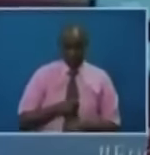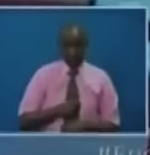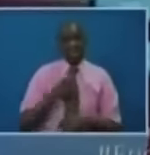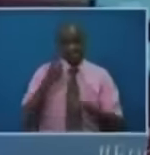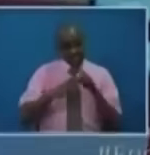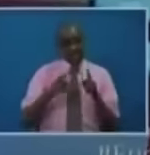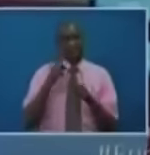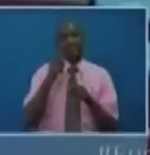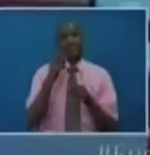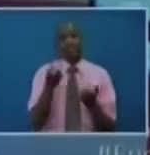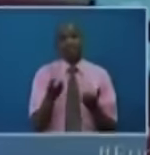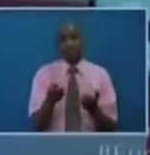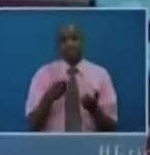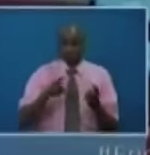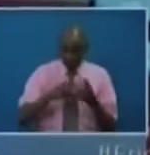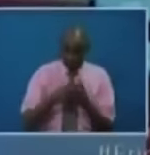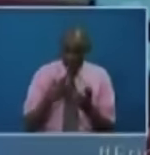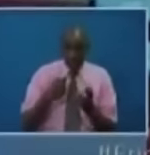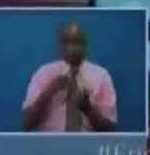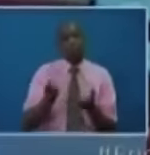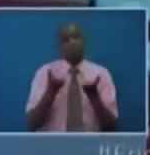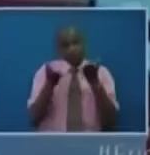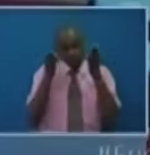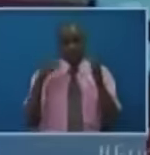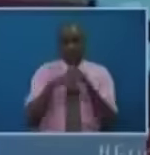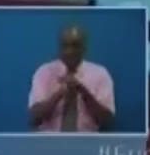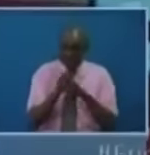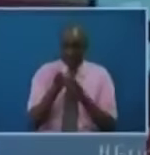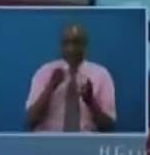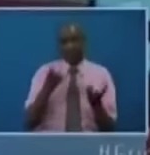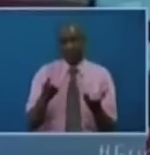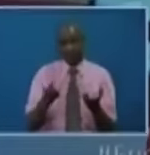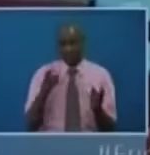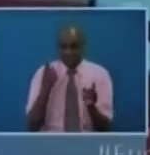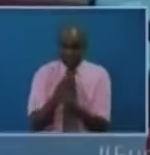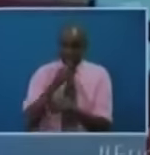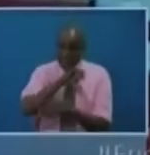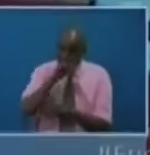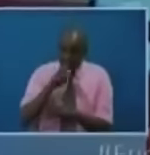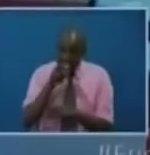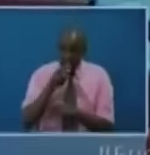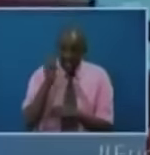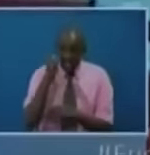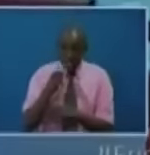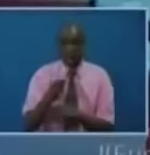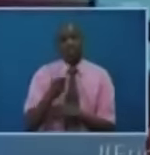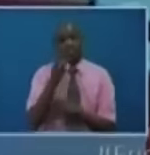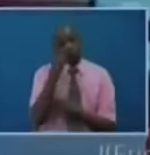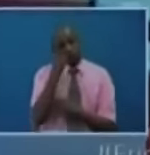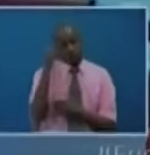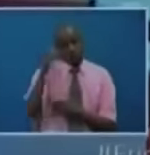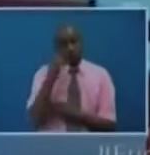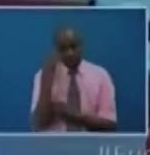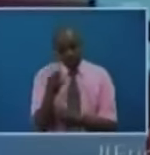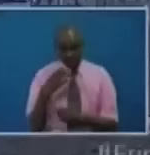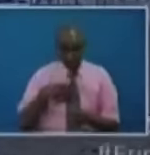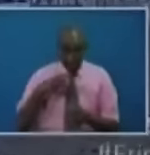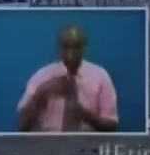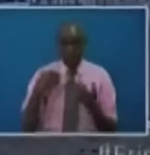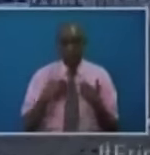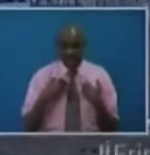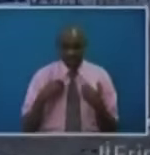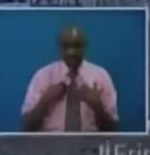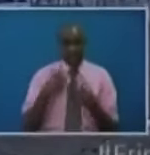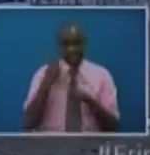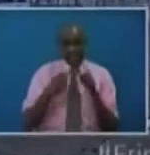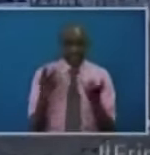in the year to June as part of its plans to improve access across the nation, where only 2/3 of the population are connected. In